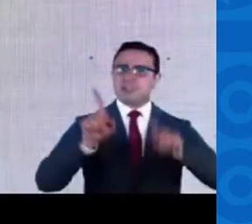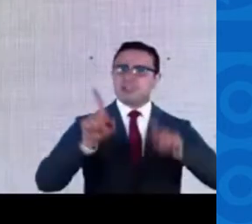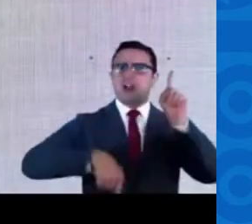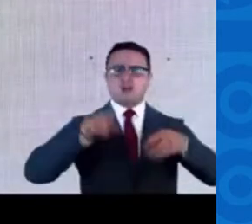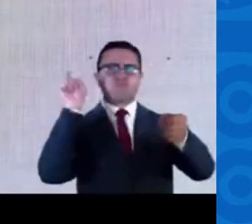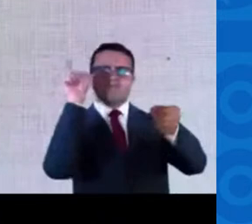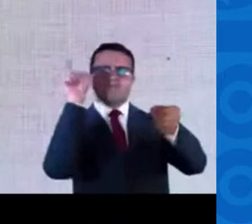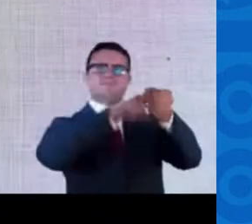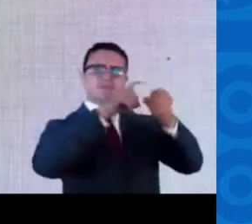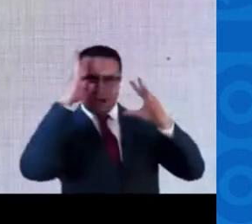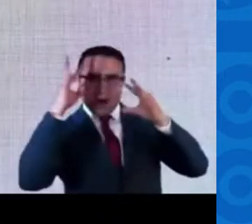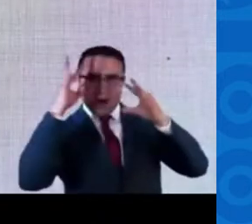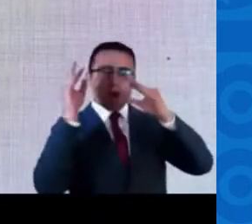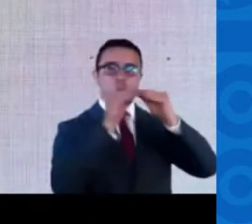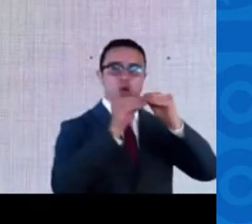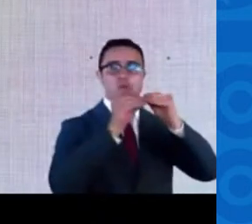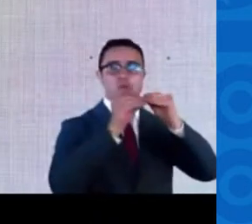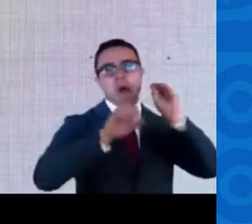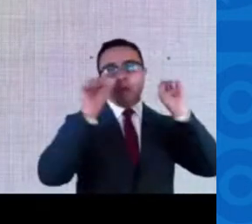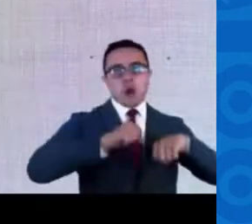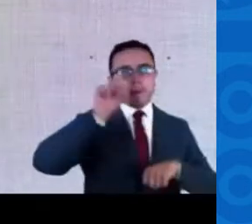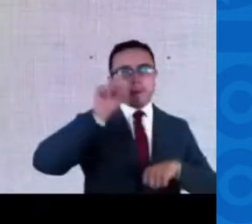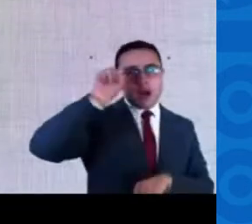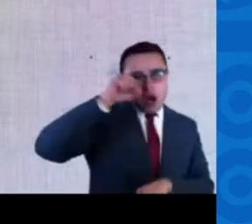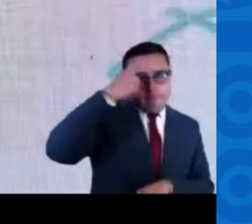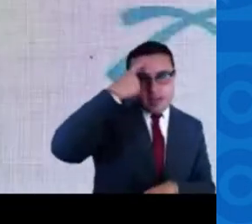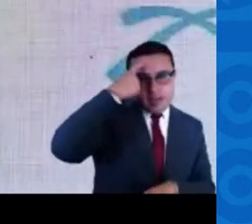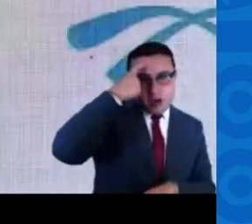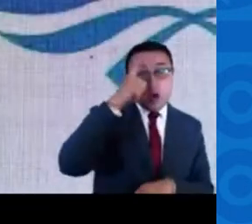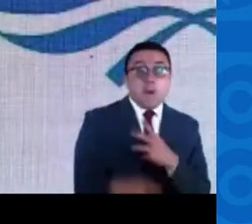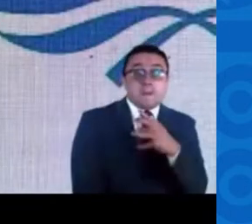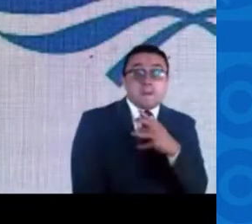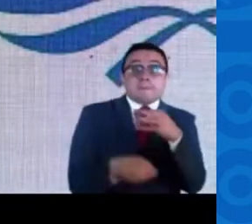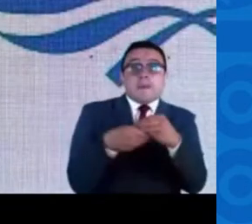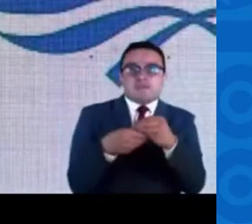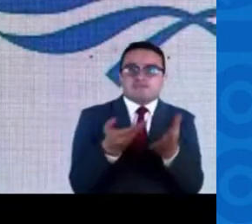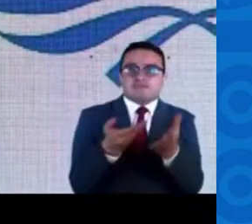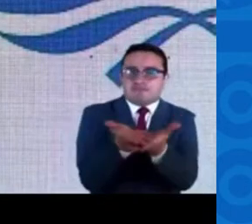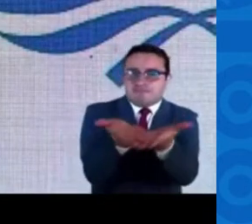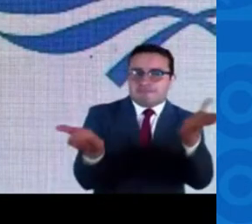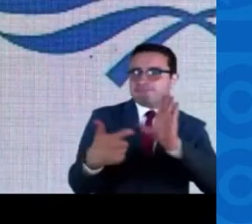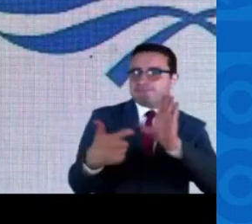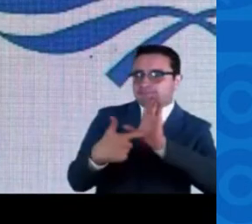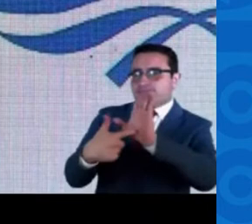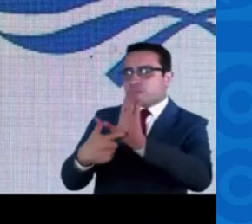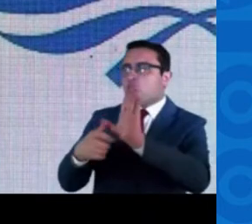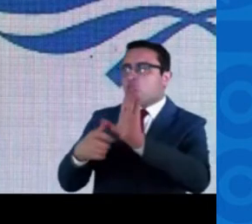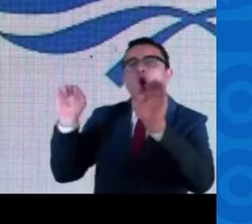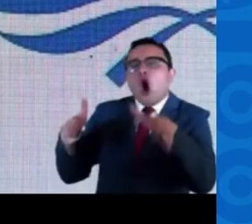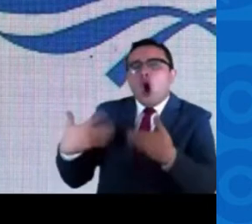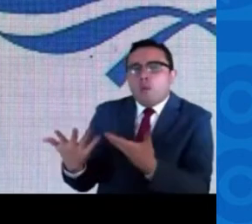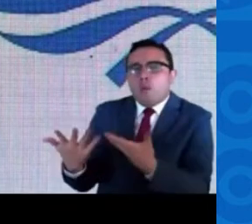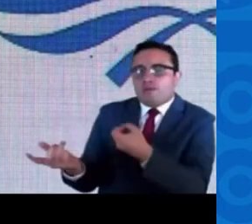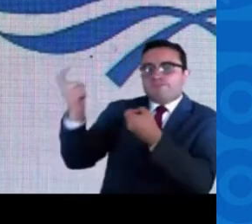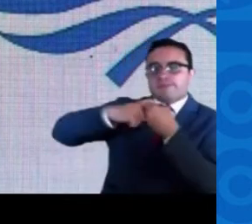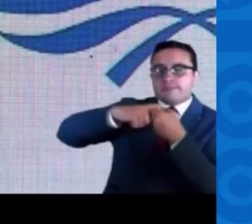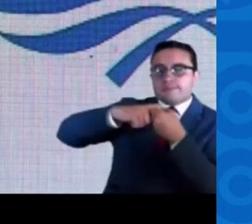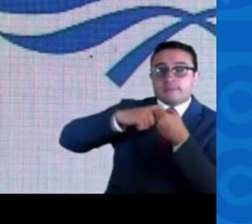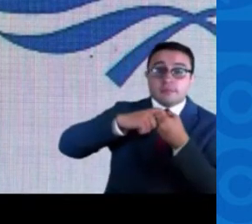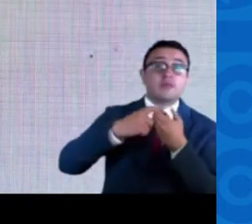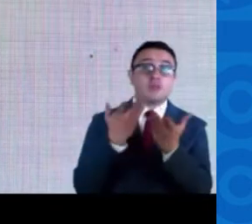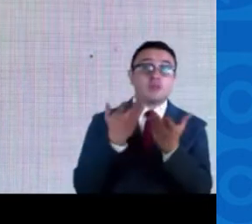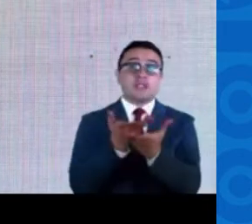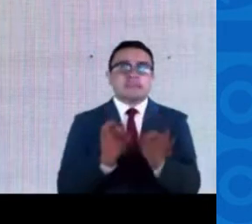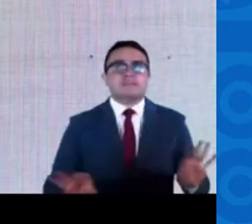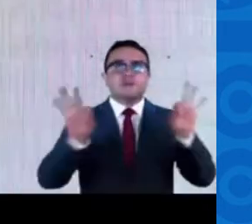subscribed, and there are many ways to join this agreement not only at governmental level. I would like for you to